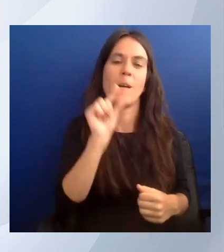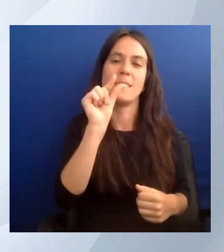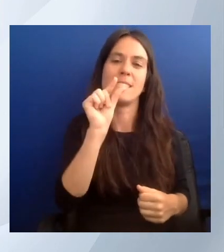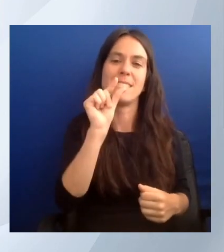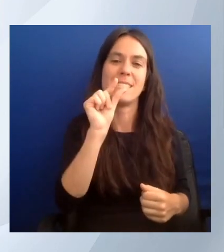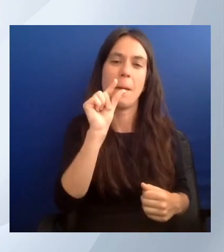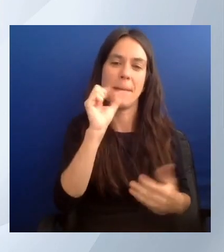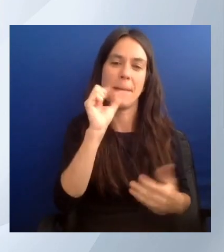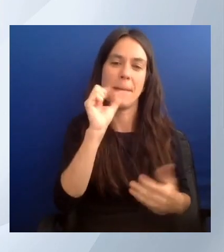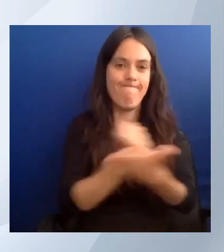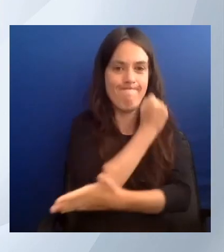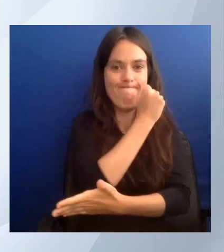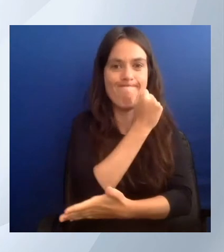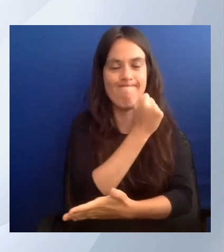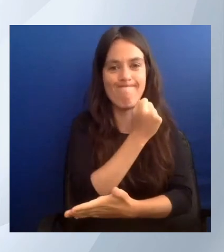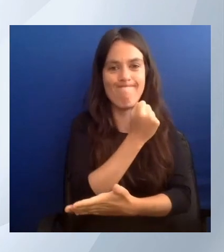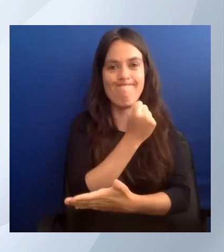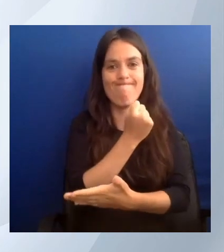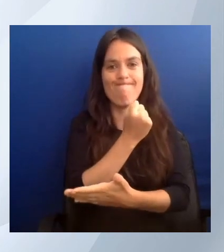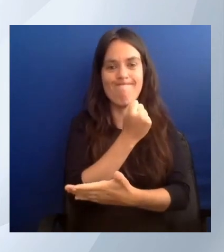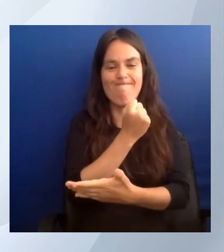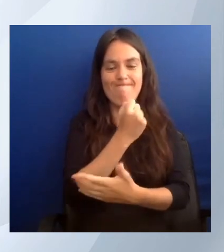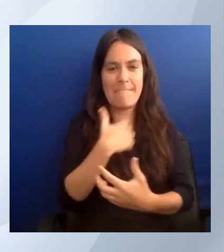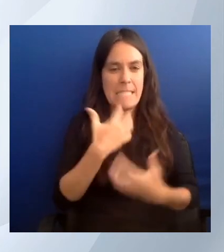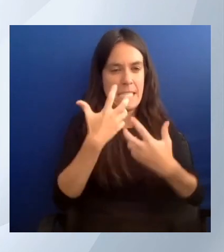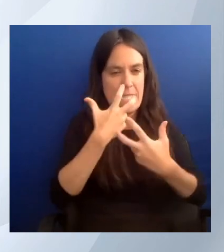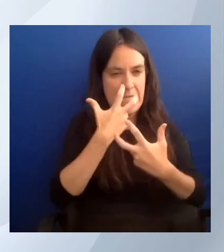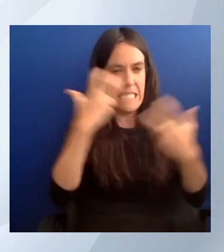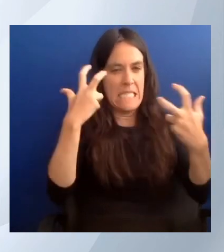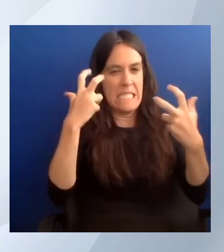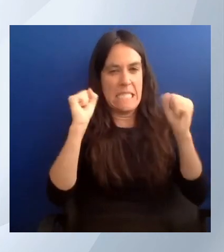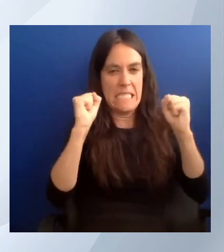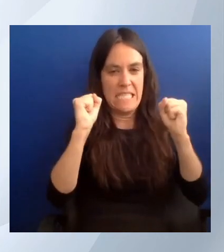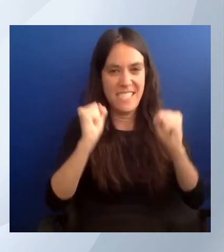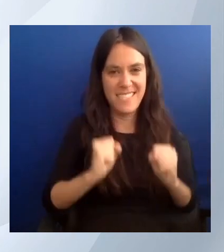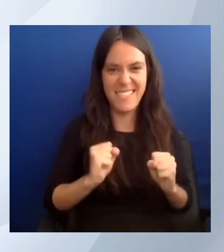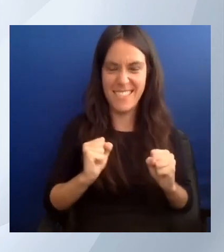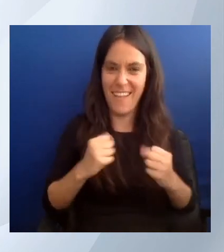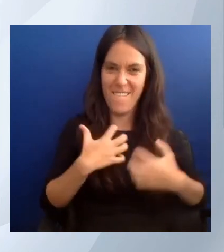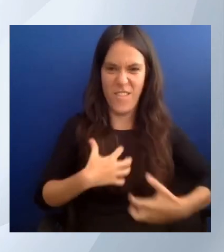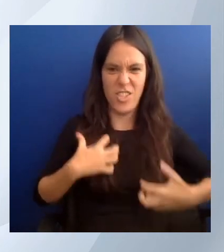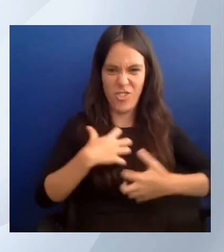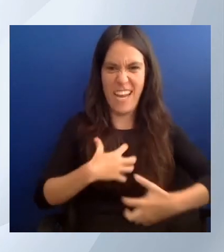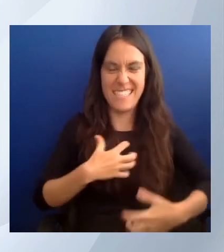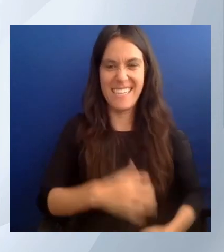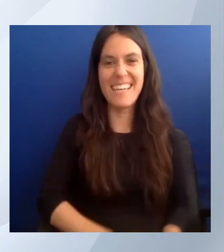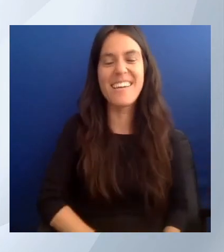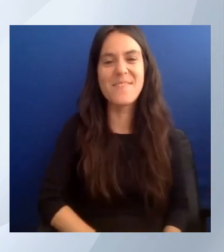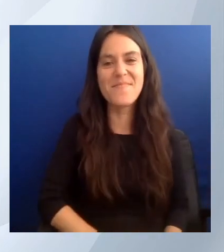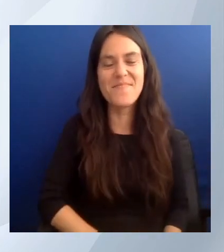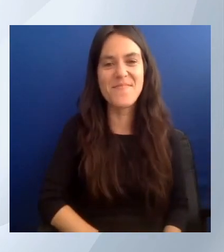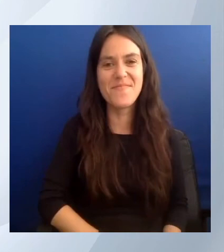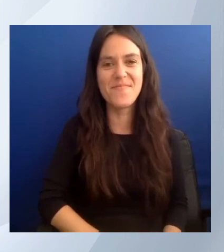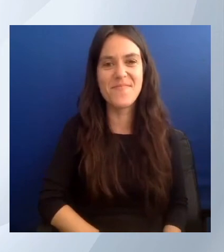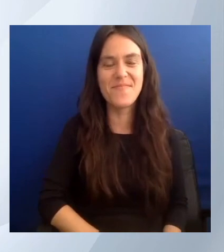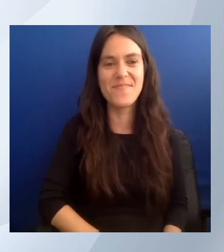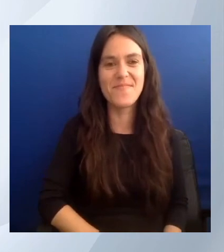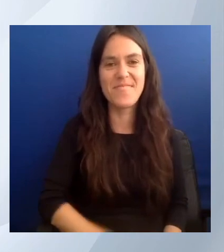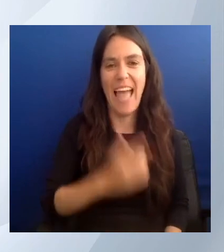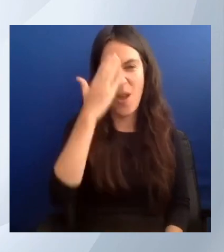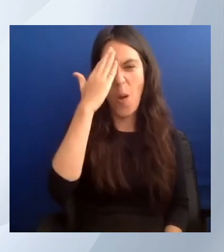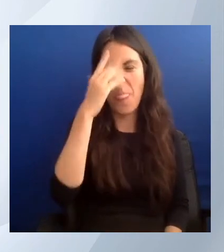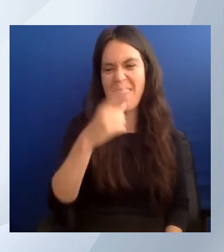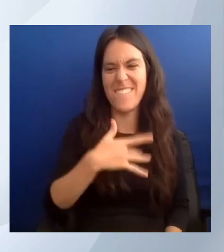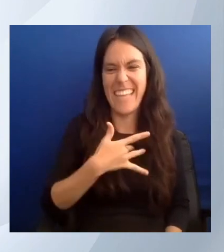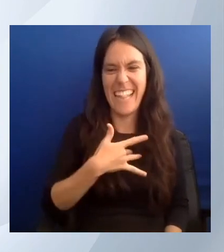of pulling my hair out, screaming, and that must be so frustrating. Yes, yeah, exactly. absolutely. I do know the feeling, definitely. Yeah. So, but do you